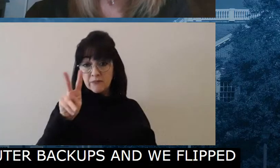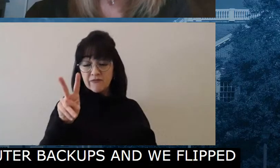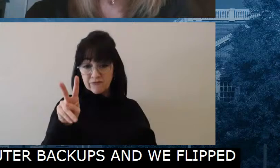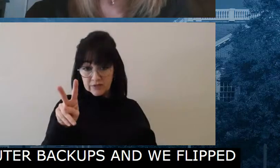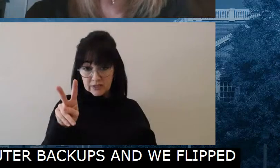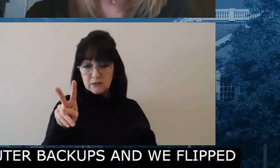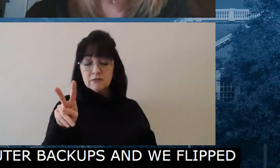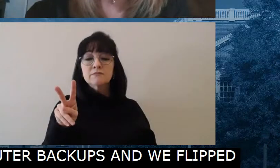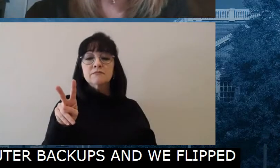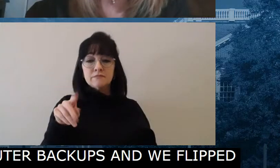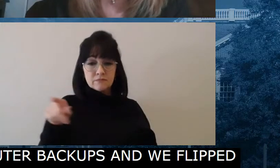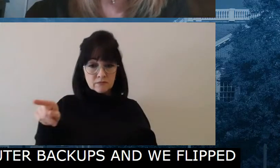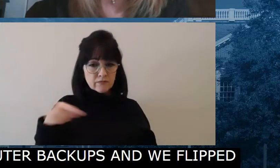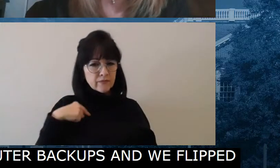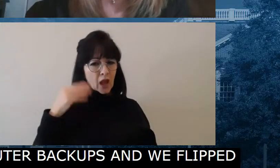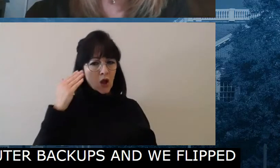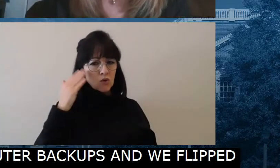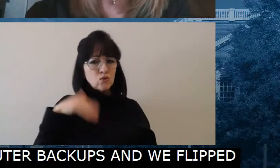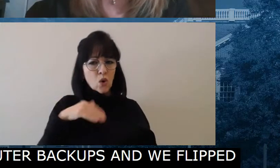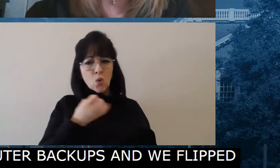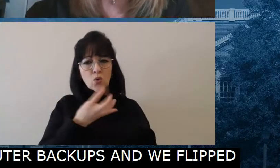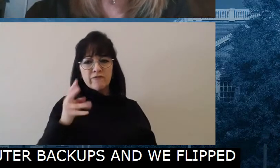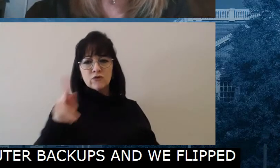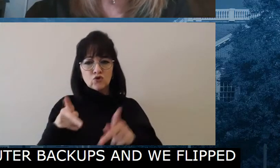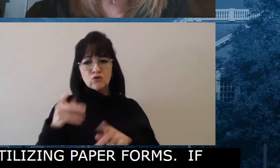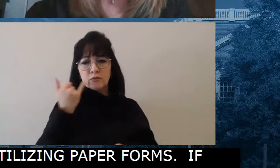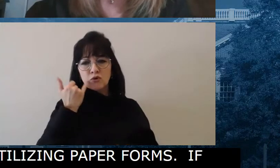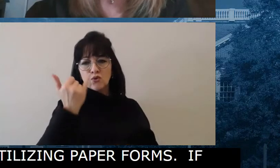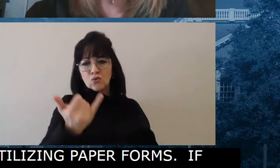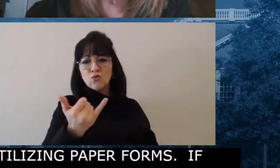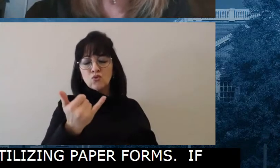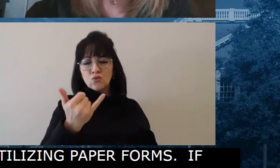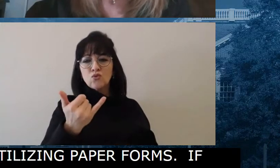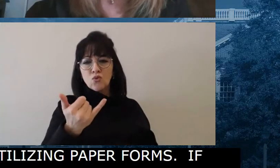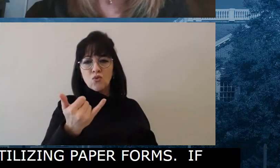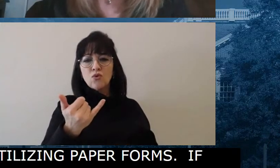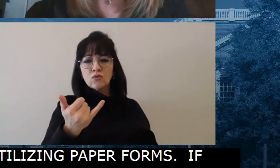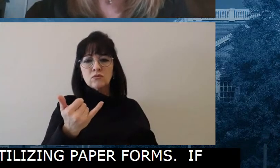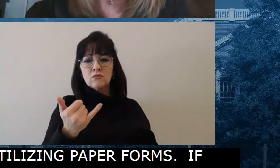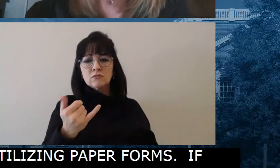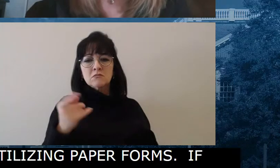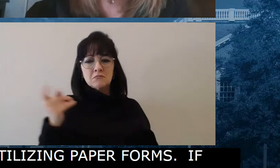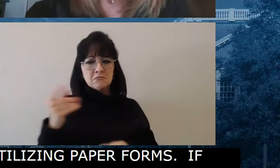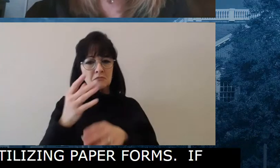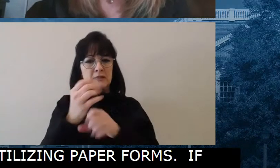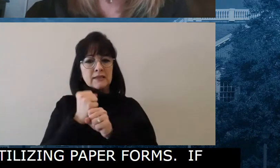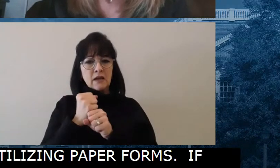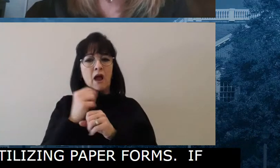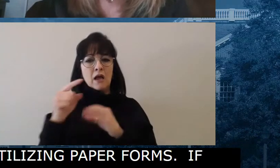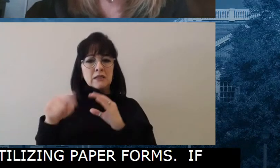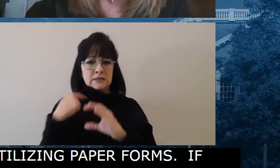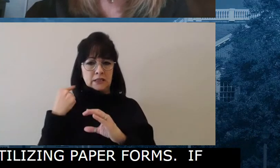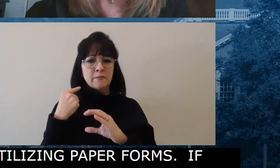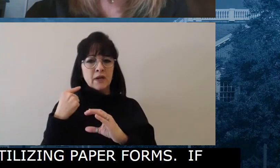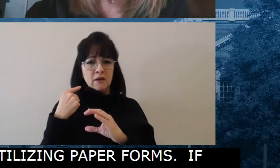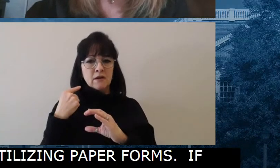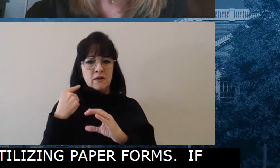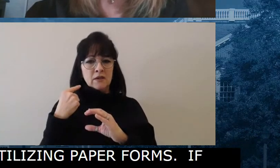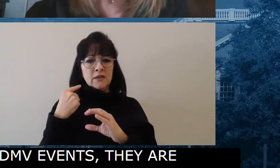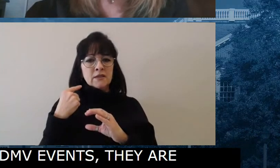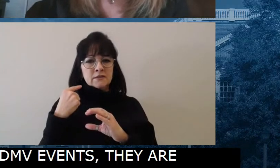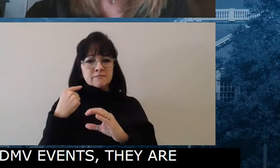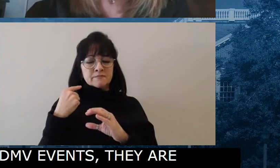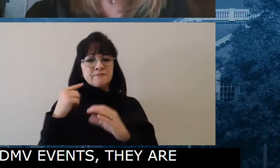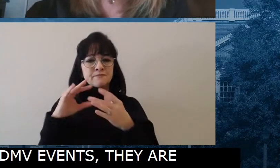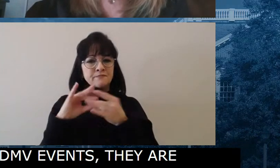We understand there's a few people that called the call center that might have received an email saying they weren't able to come to this